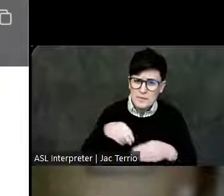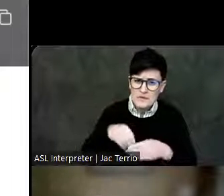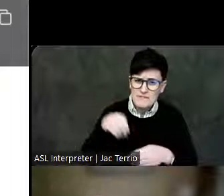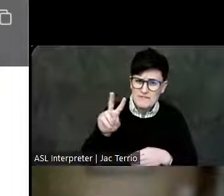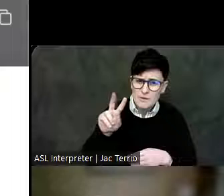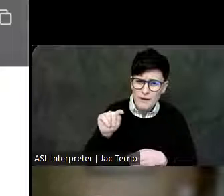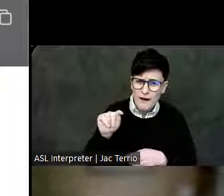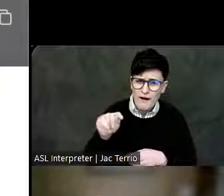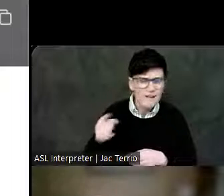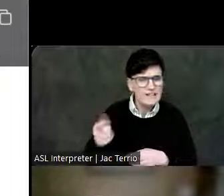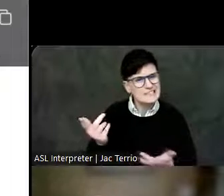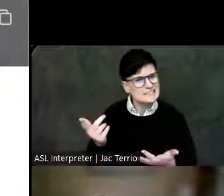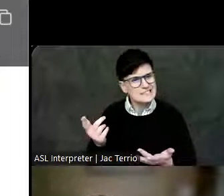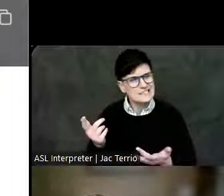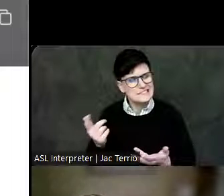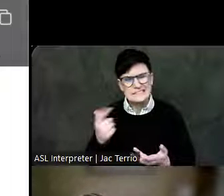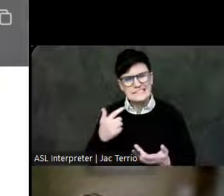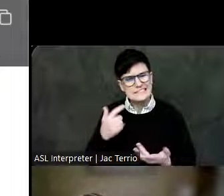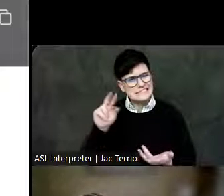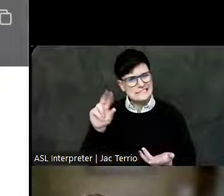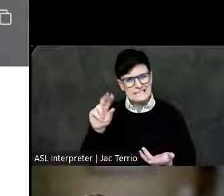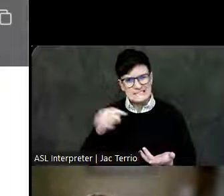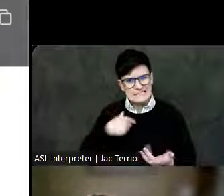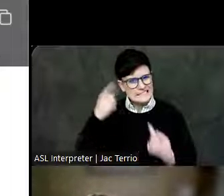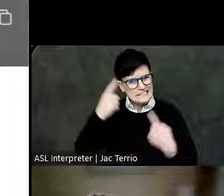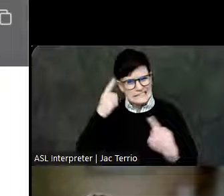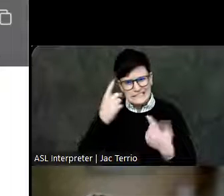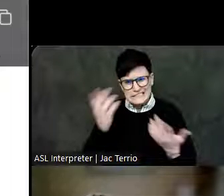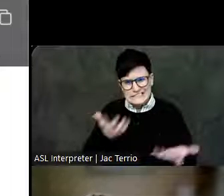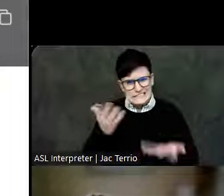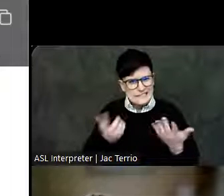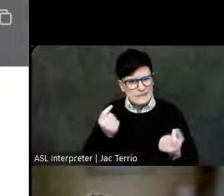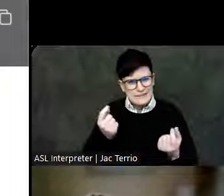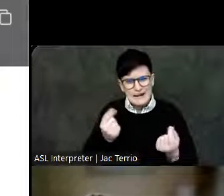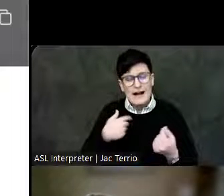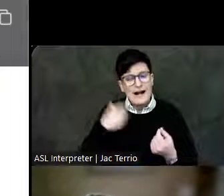No, that's just kind of what I was thinking about. I know they have